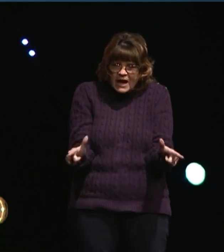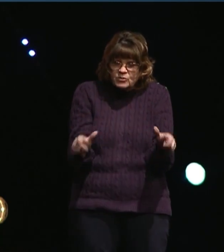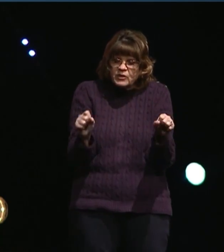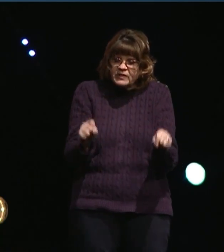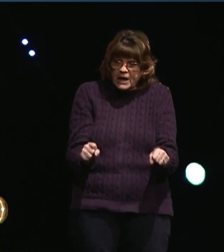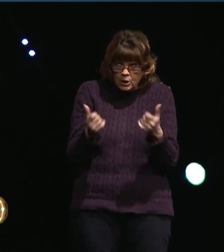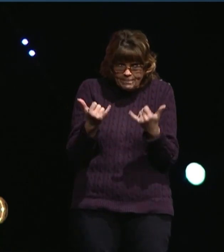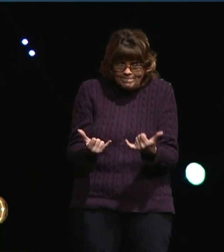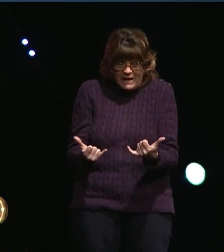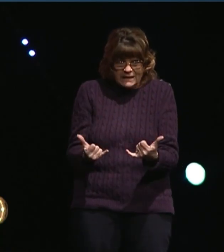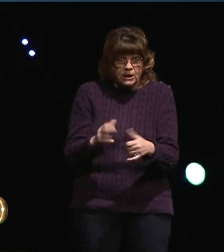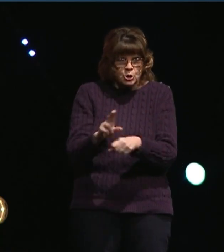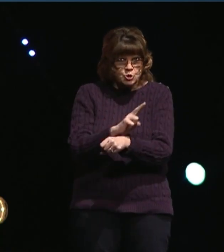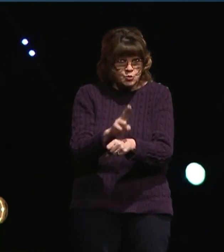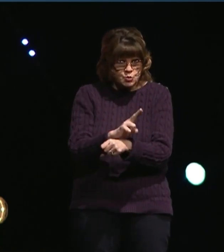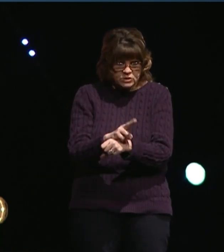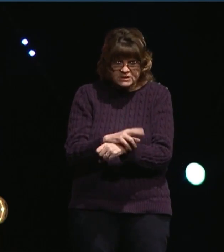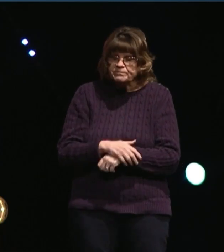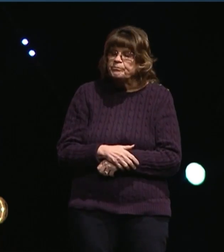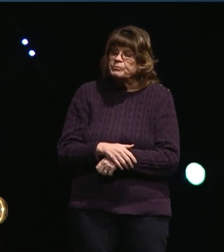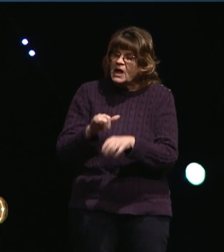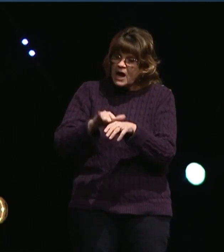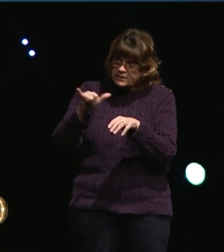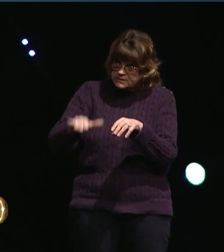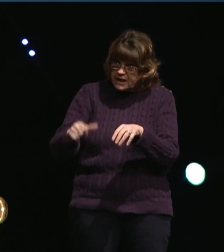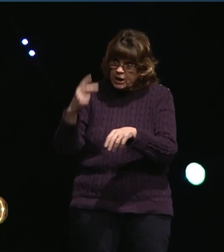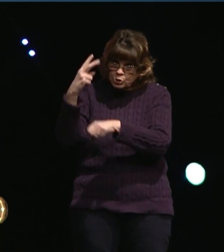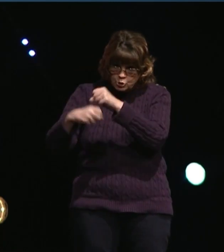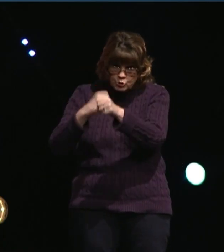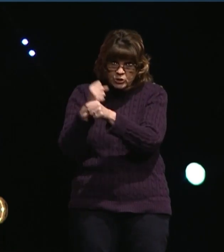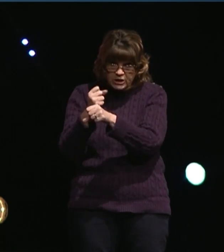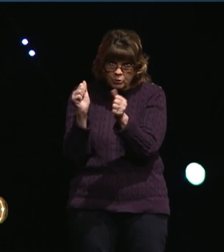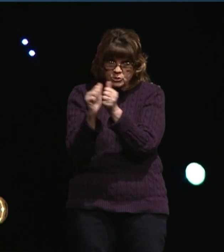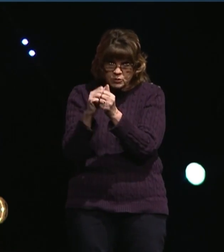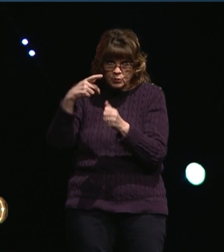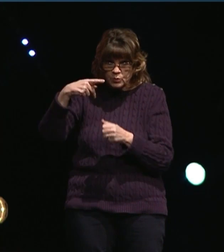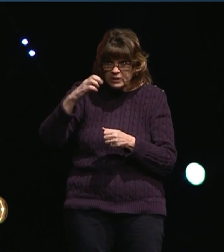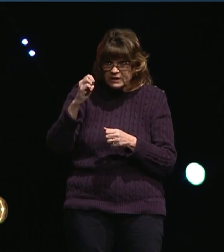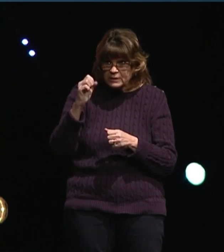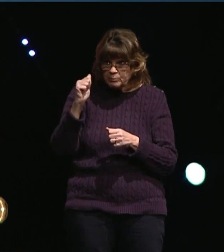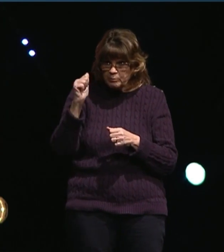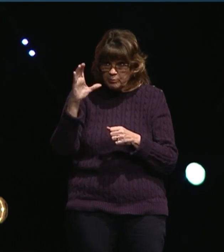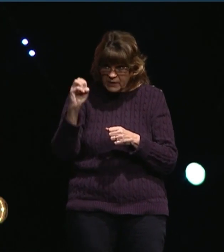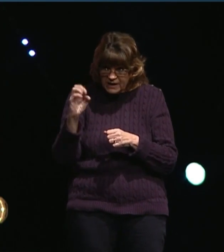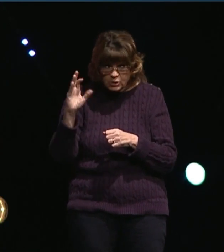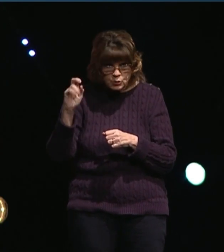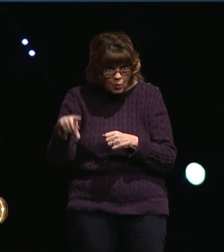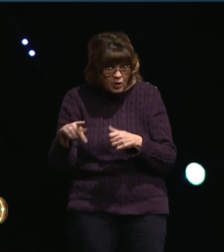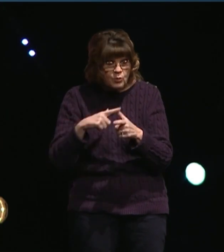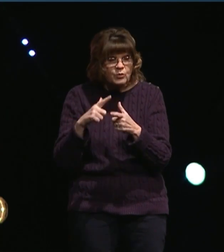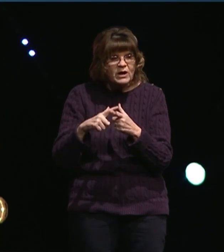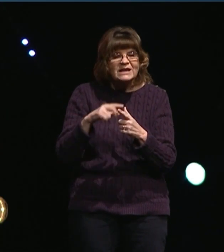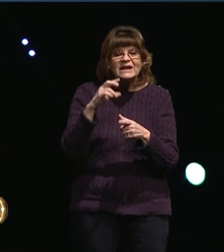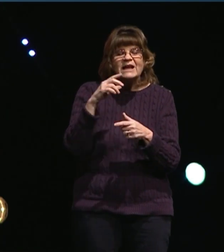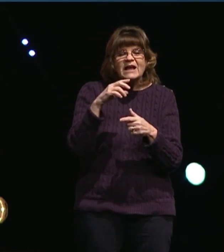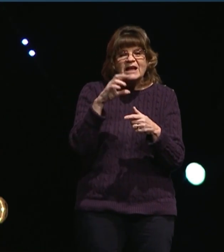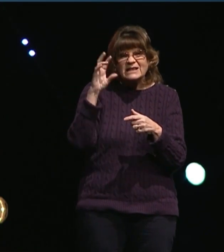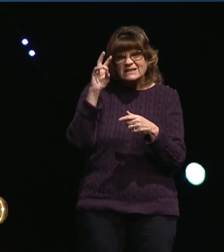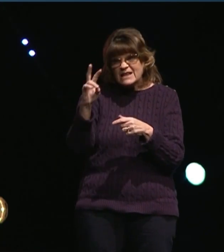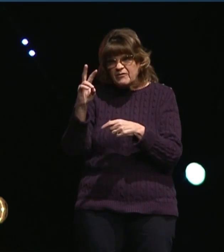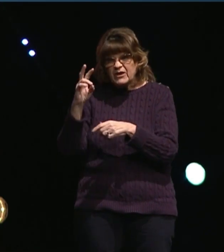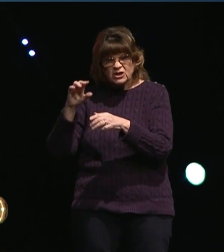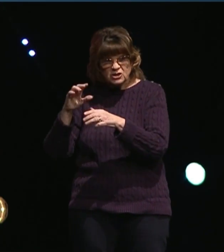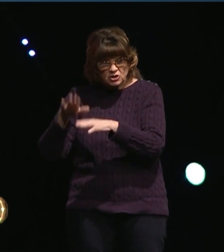use. I spent 2 years there, initially with Peace Corps, and we went from seven students and one teacher to about 65